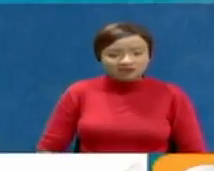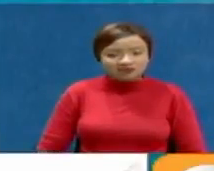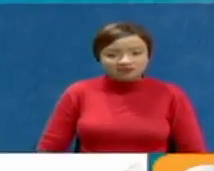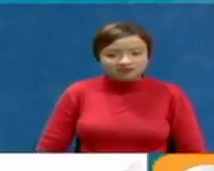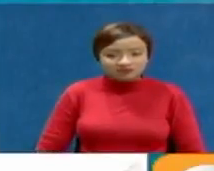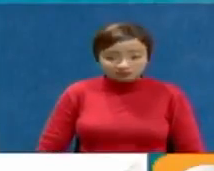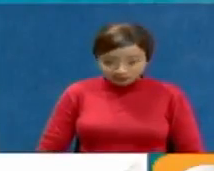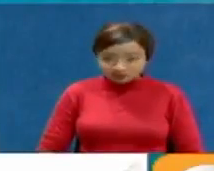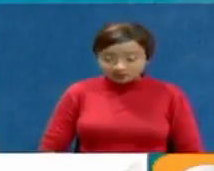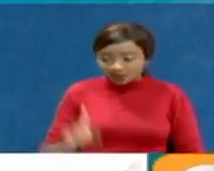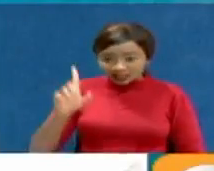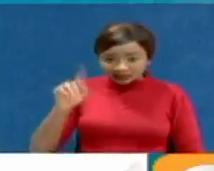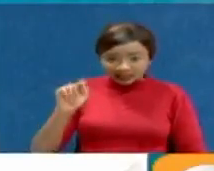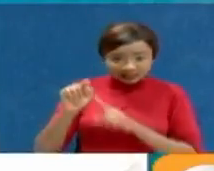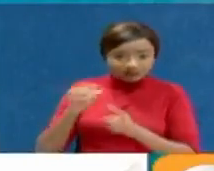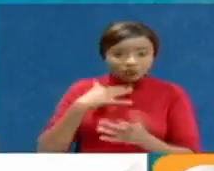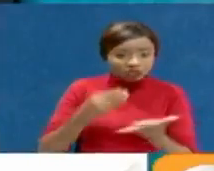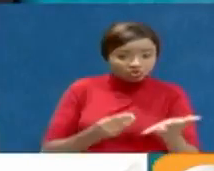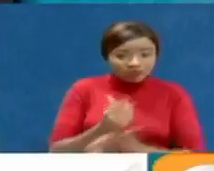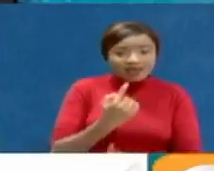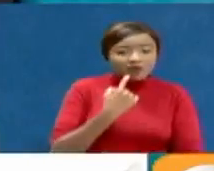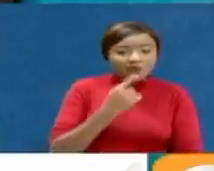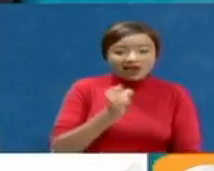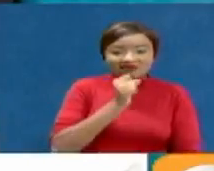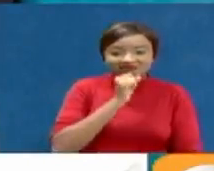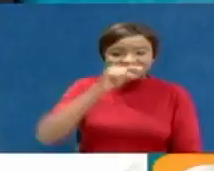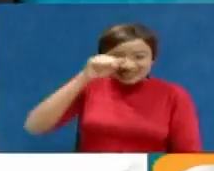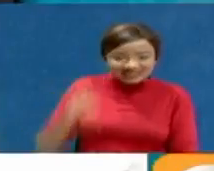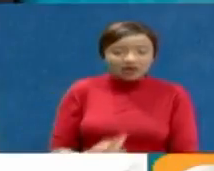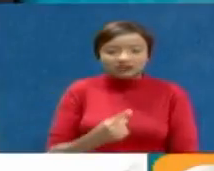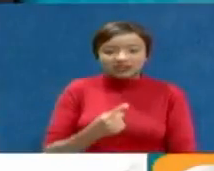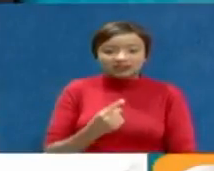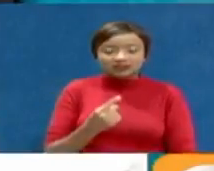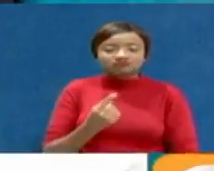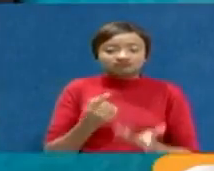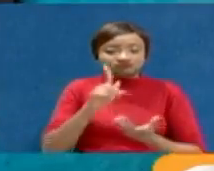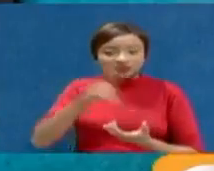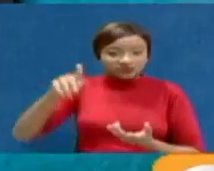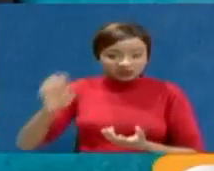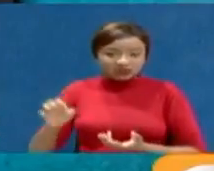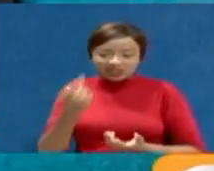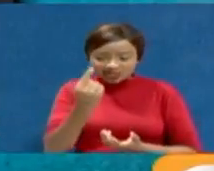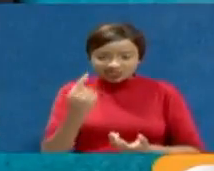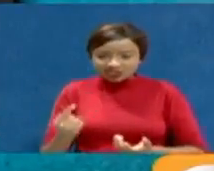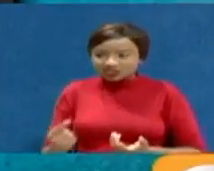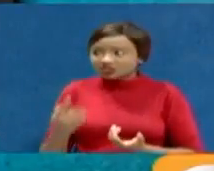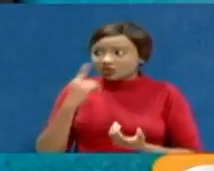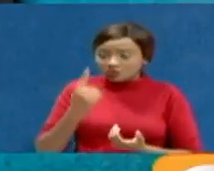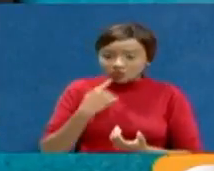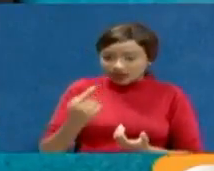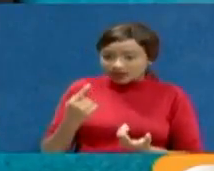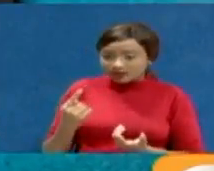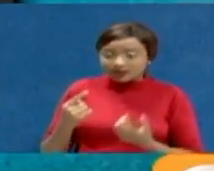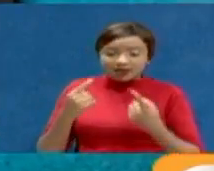shillings. The tender was for procurement of 450,000 kits, each valued at 9,000 shillings. Kilig Limited was